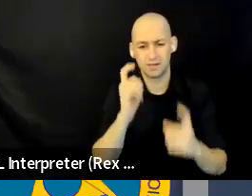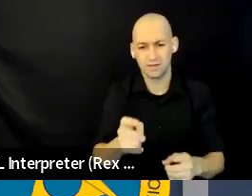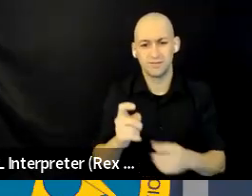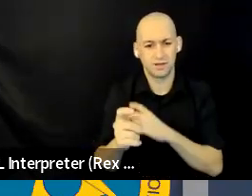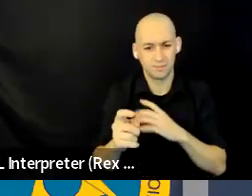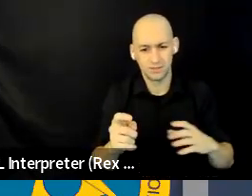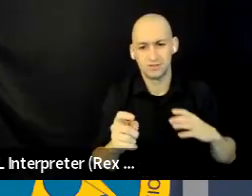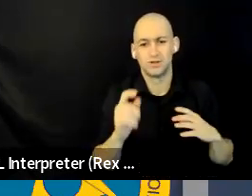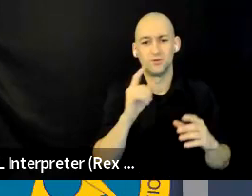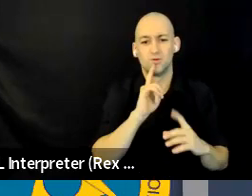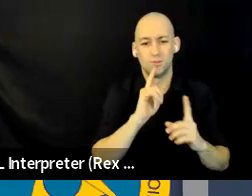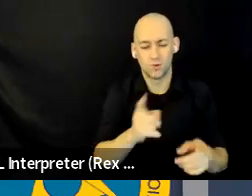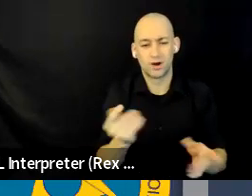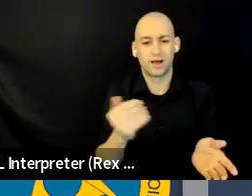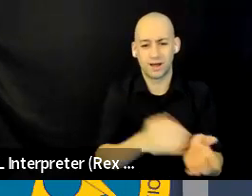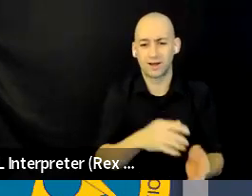just kidding.